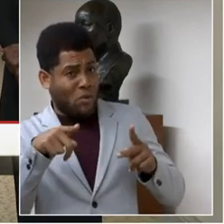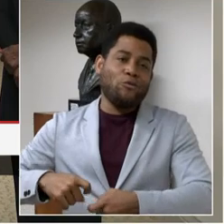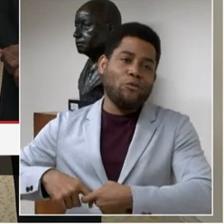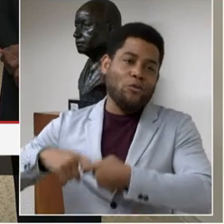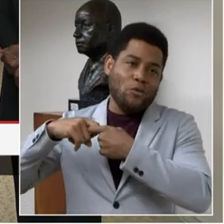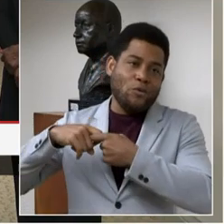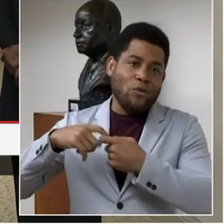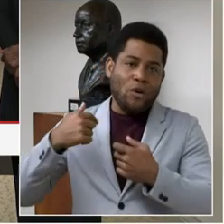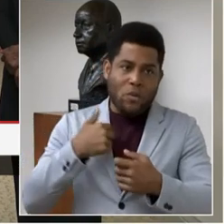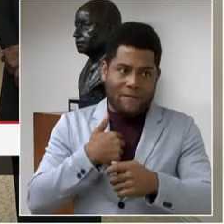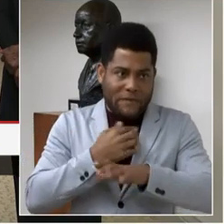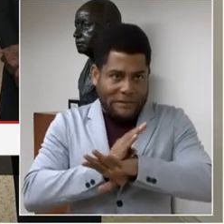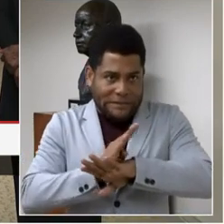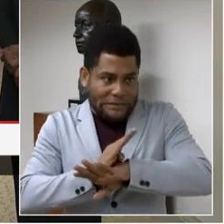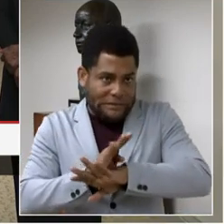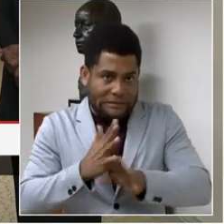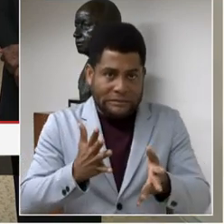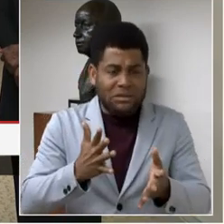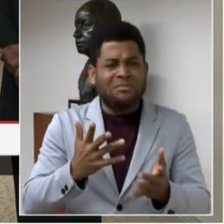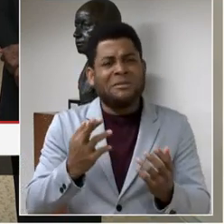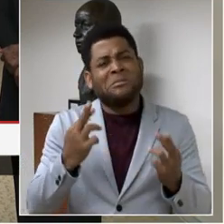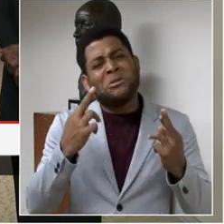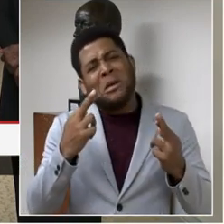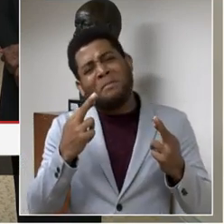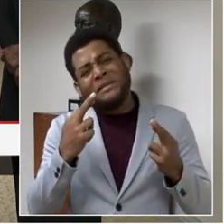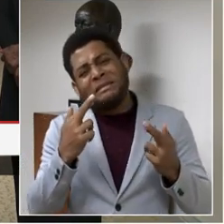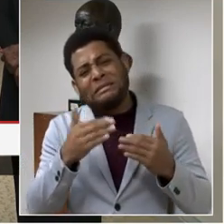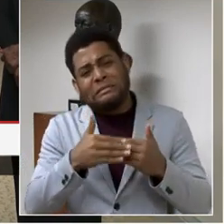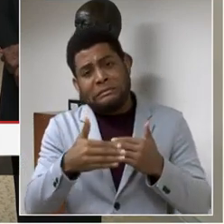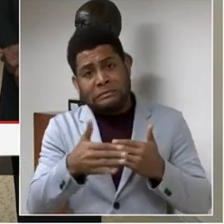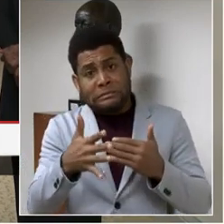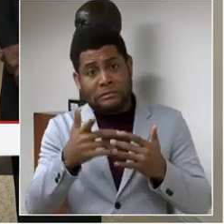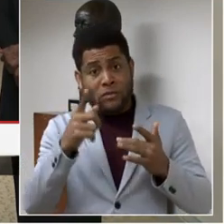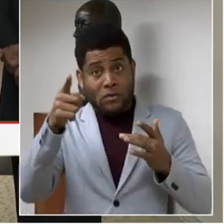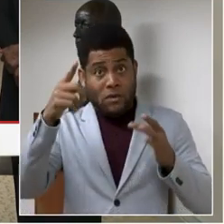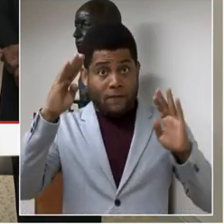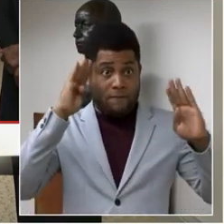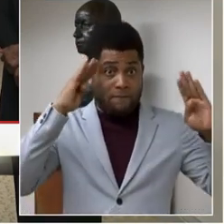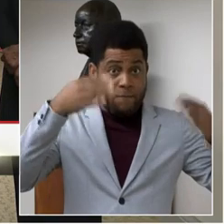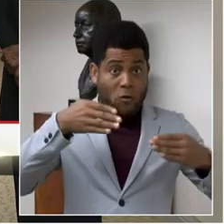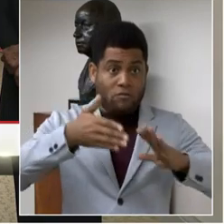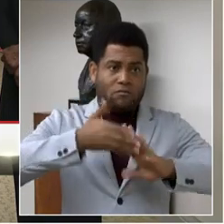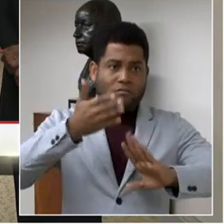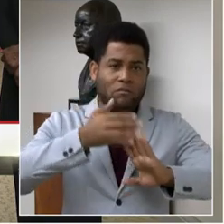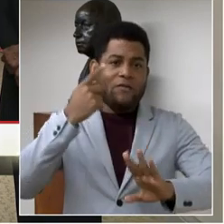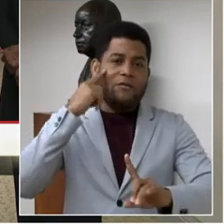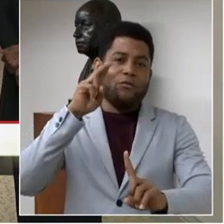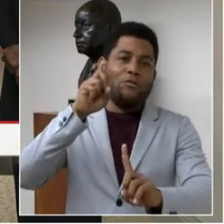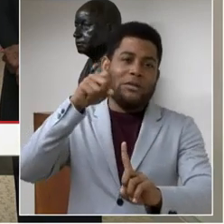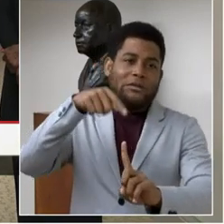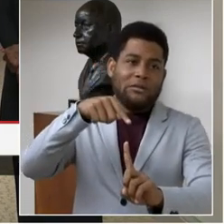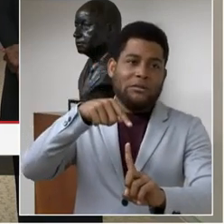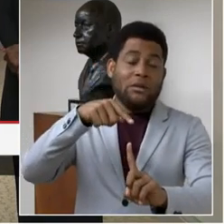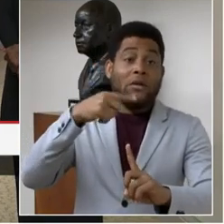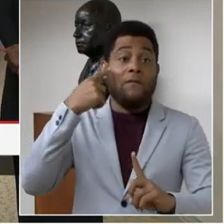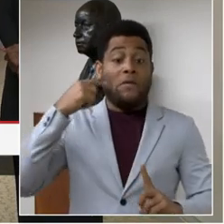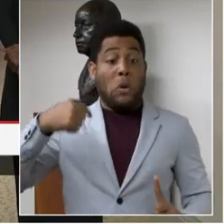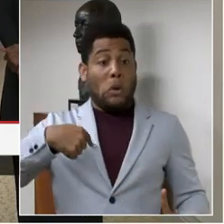In what way? It prohibits dating, romantic, or sexual relationships in the chain of command.